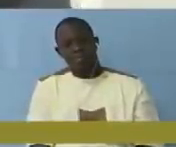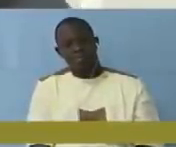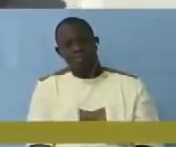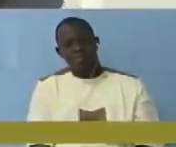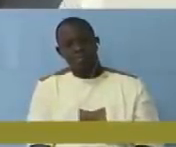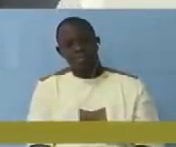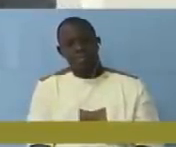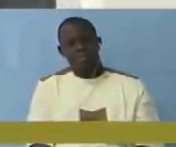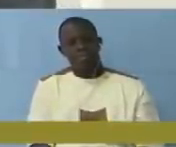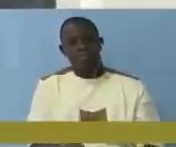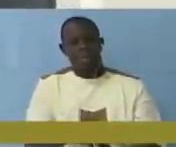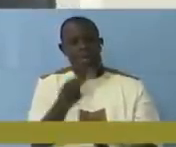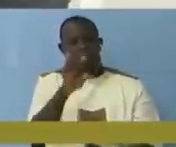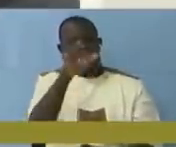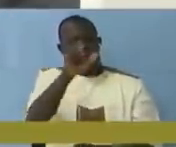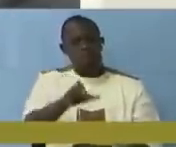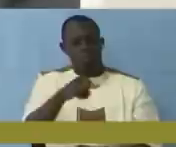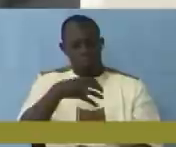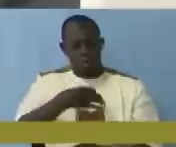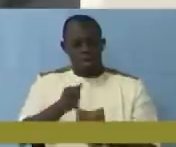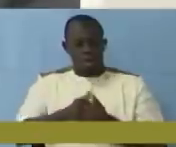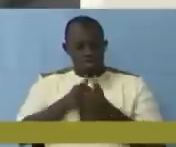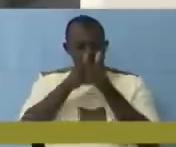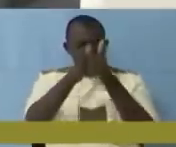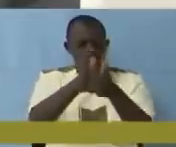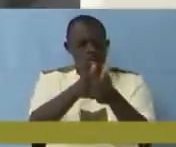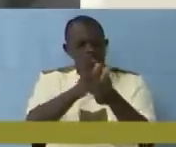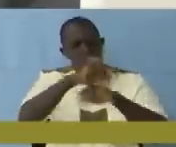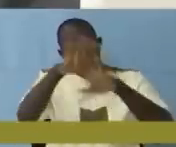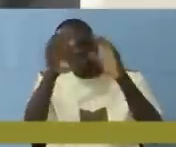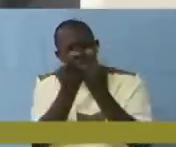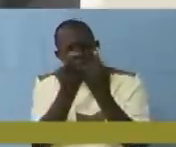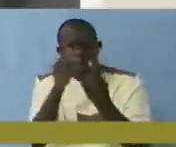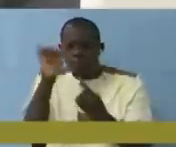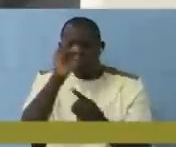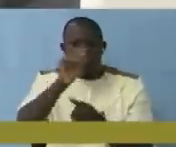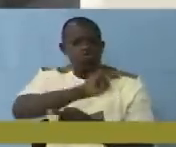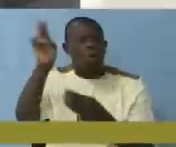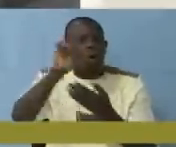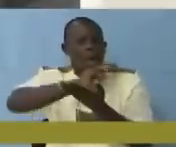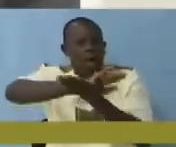To carry out follow-ups that aren't too clear. That's what you said.